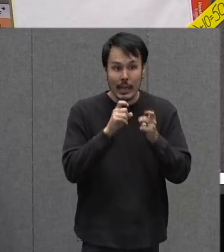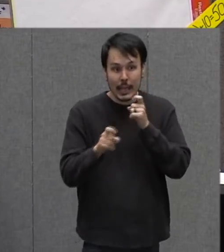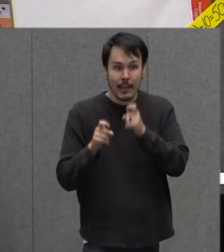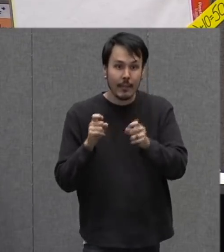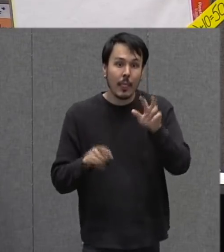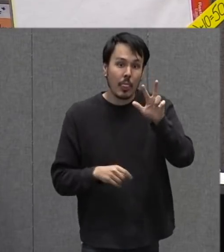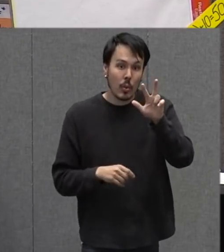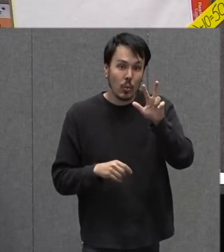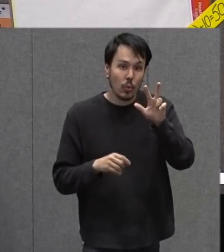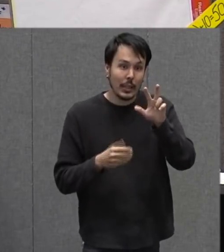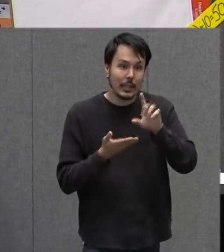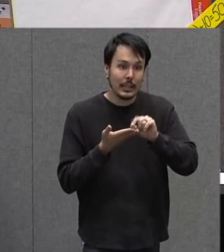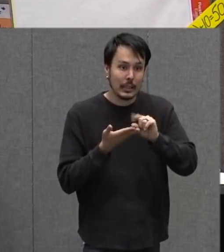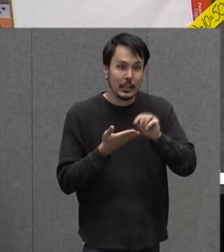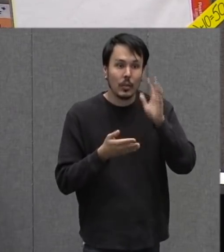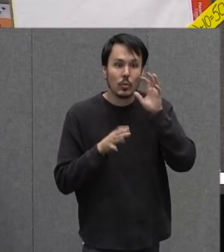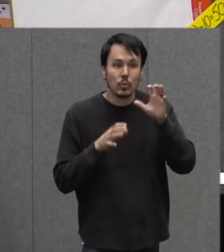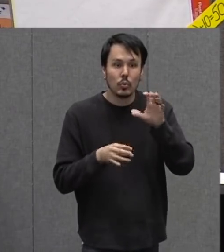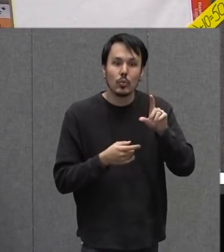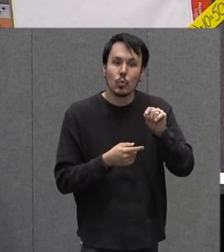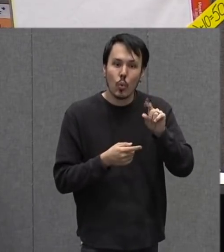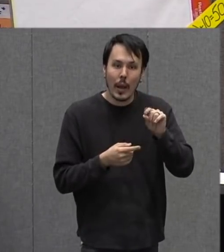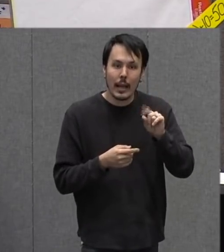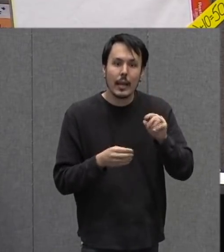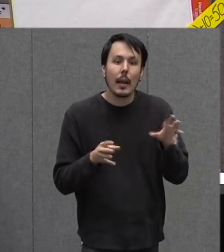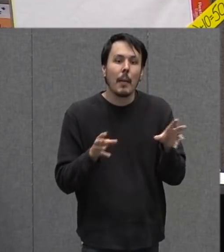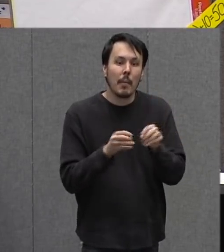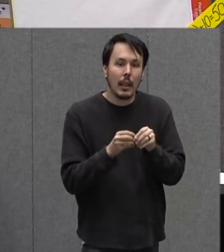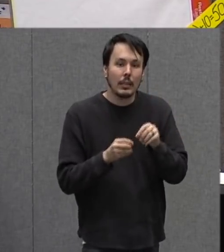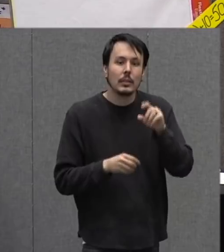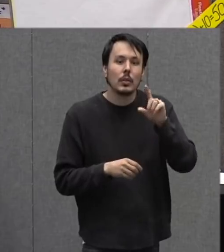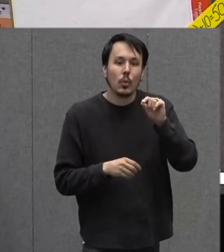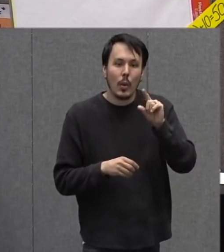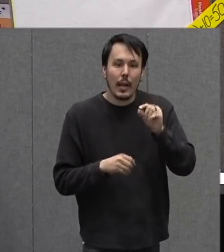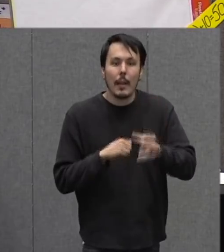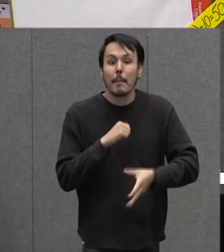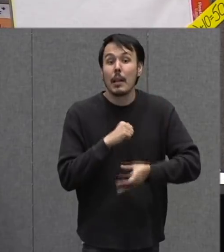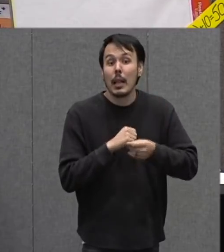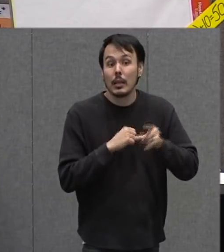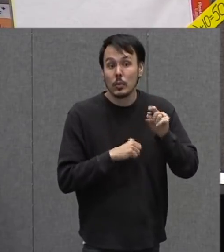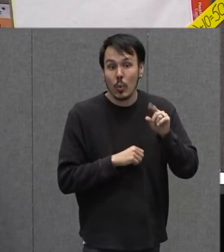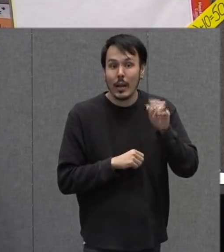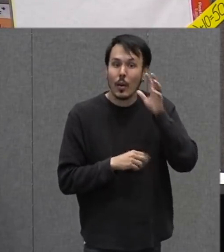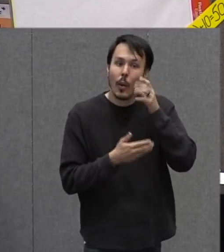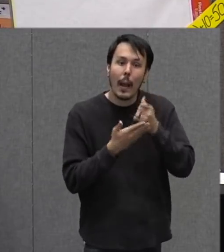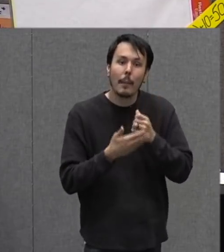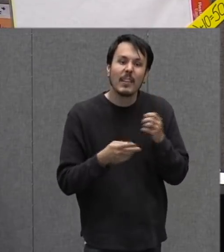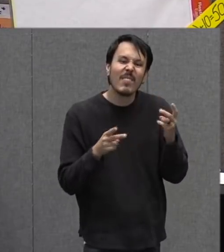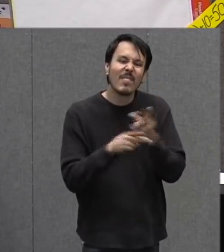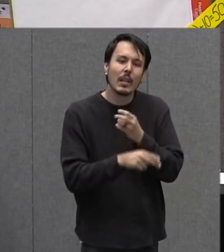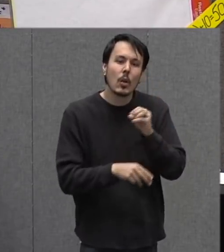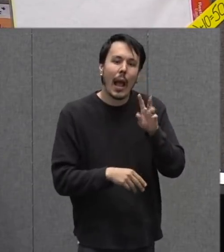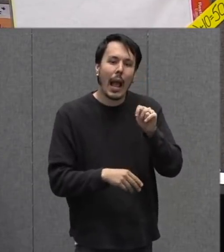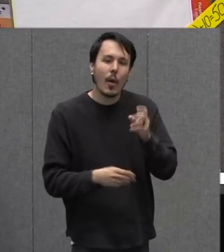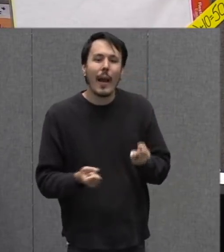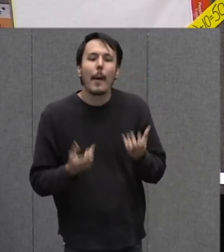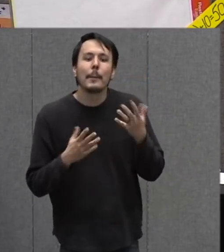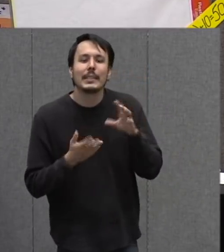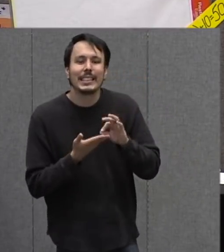do 20 plus 20 plus 20. That would help us figure out how many stickers to